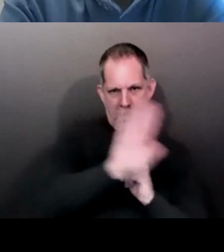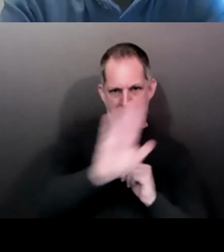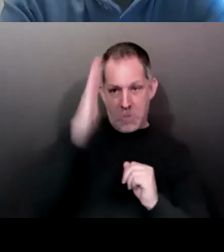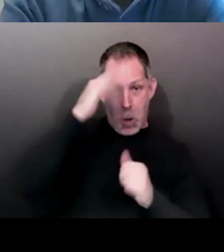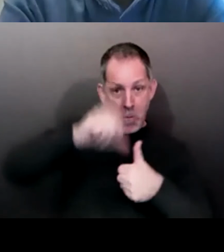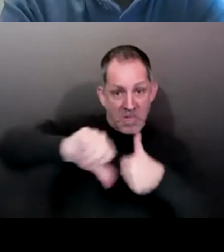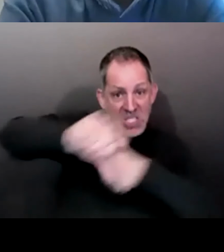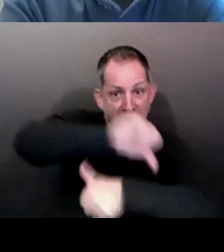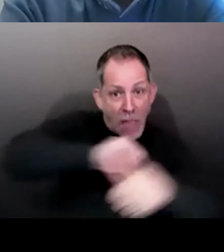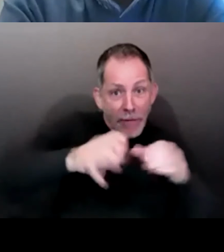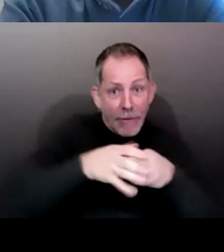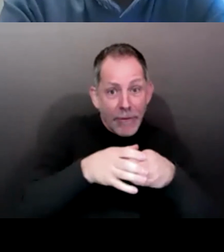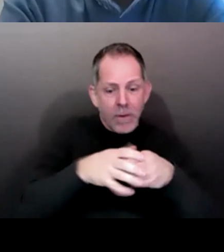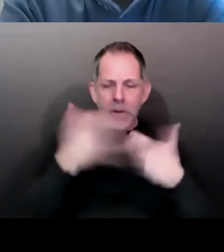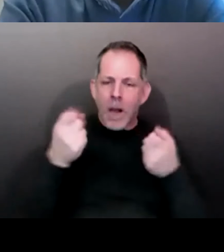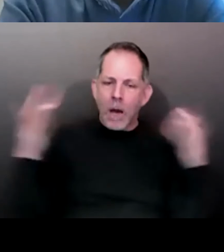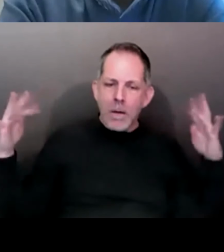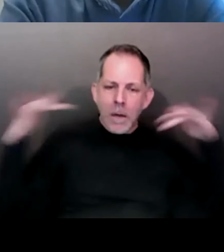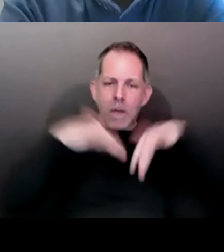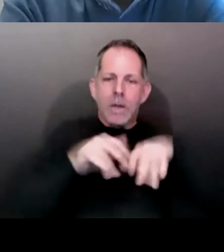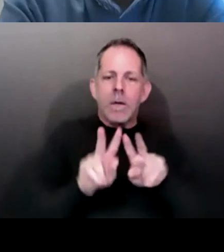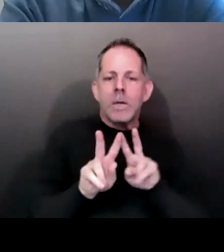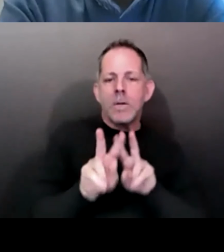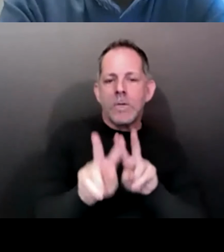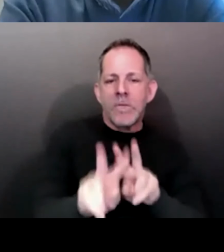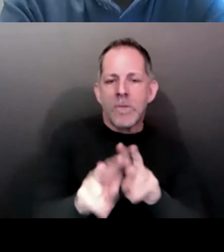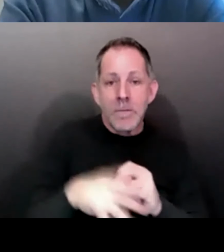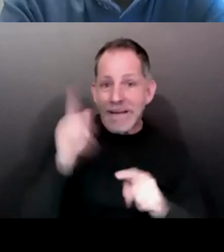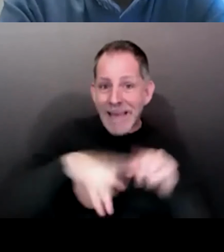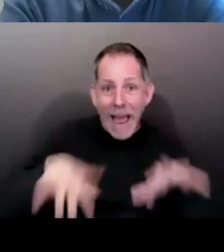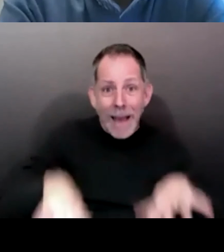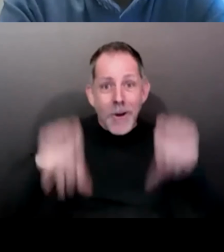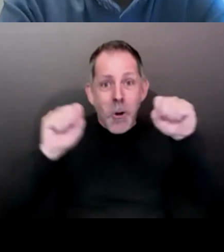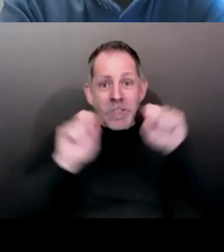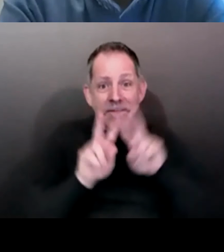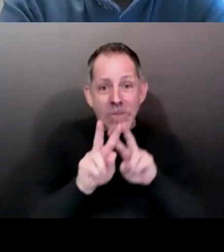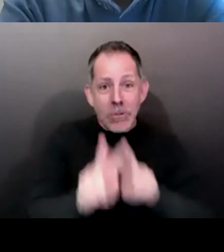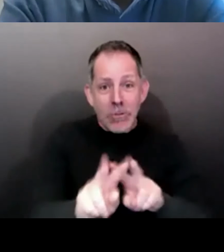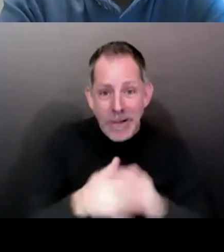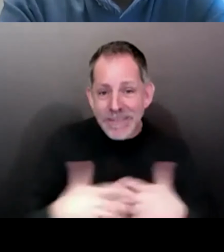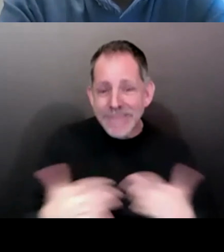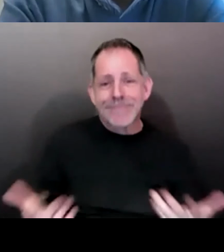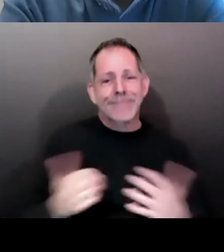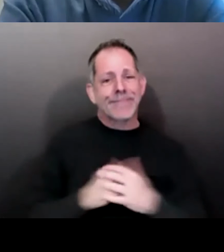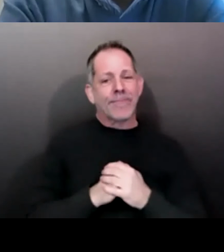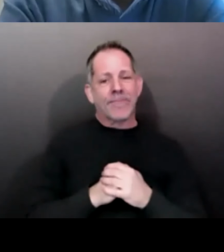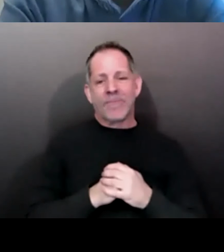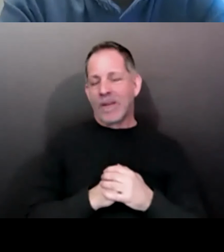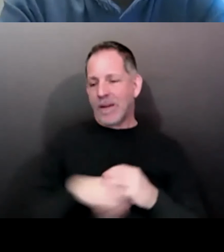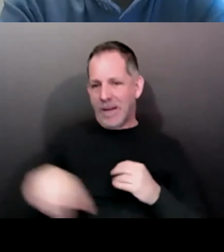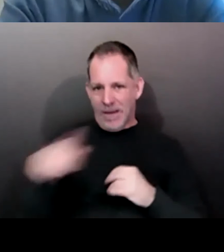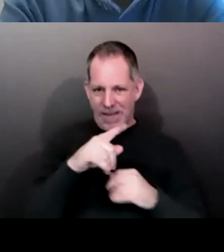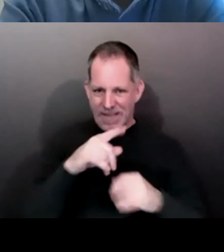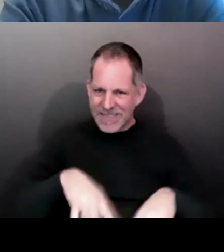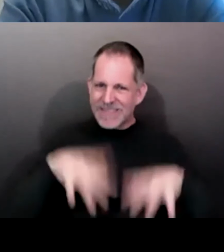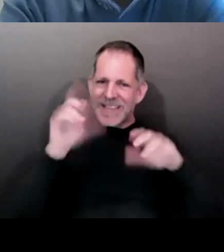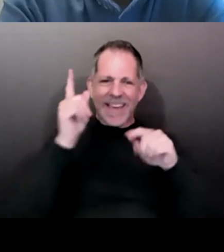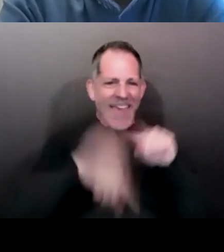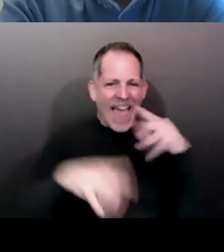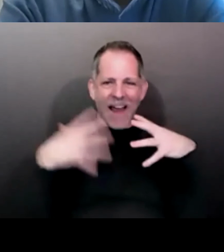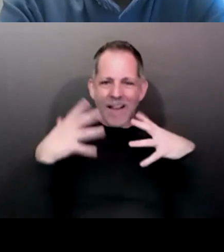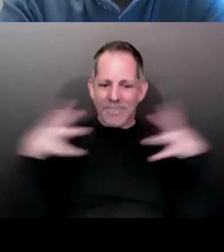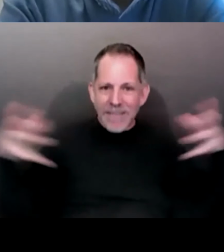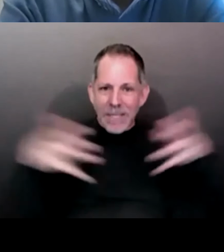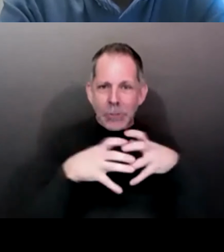have, a lot of gatherings not to be able to have, to heal. And so that will be a lasting impact of COVID